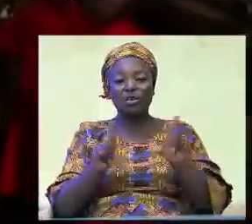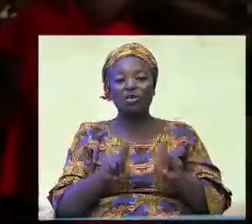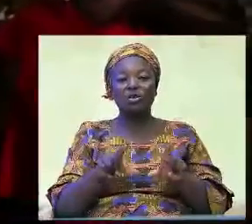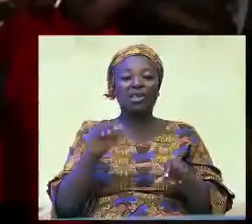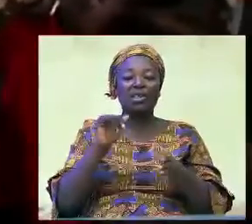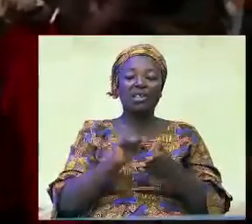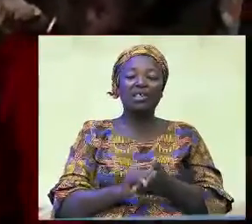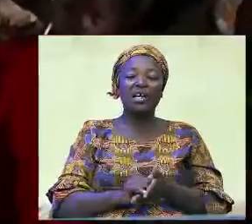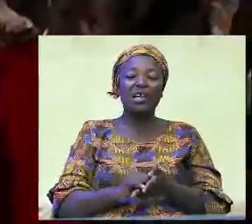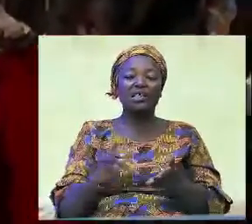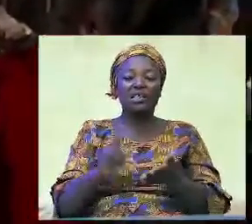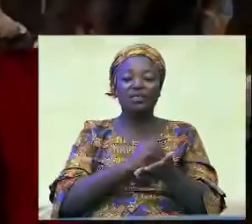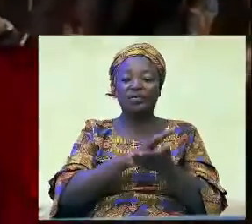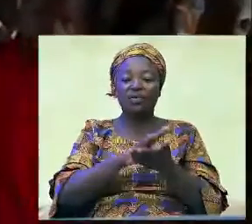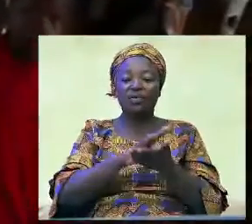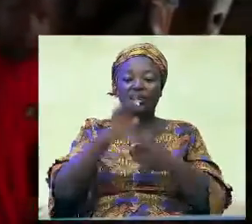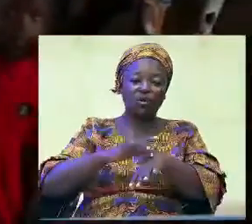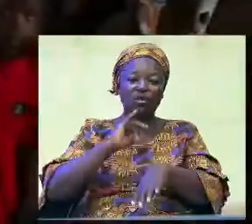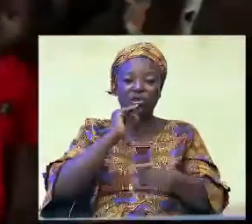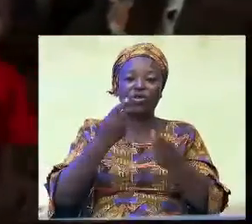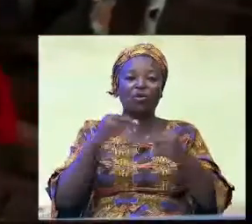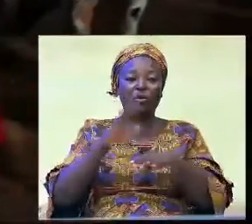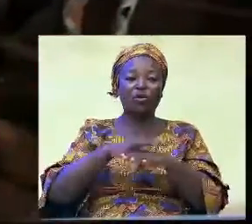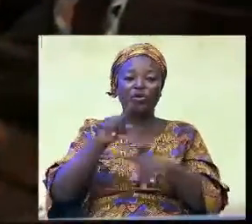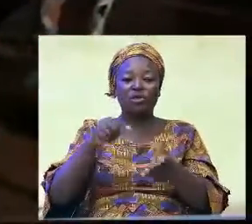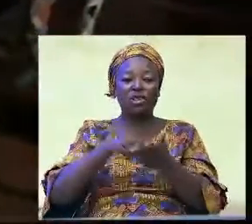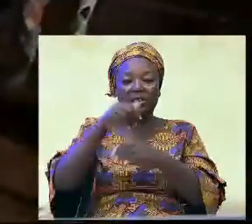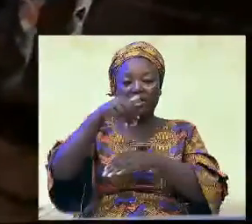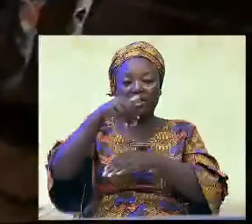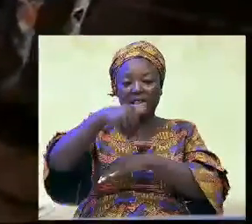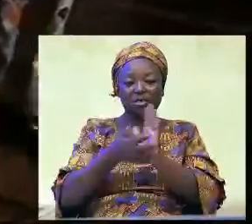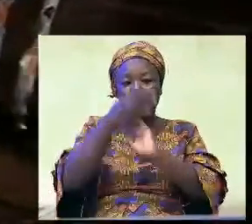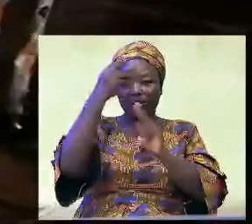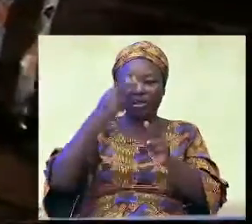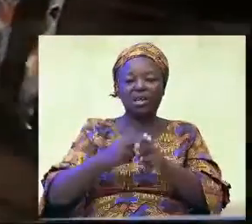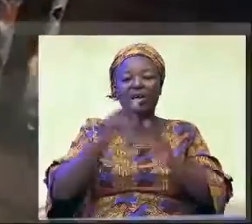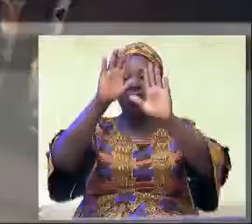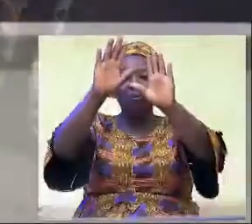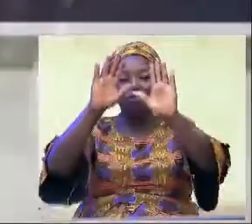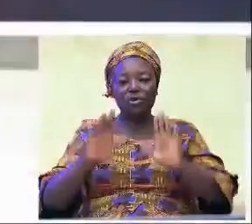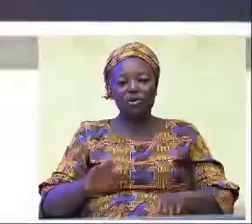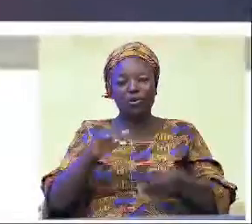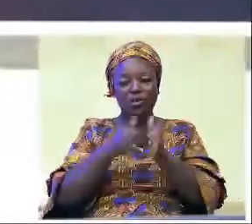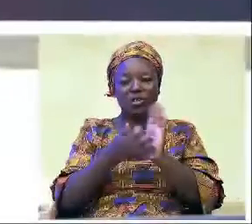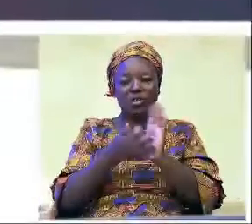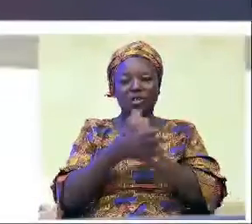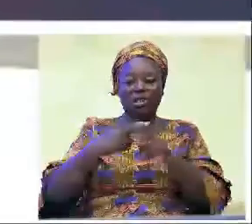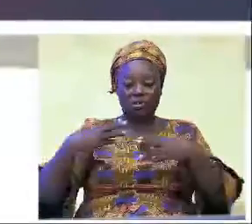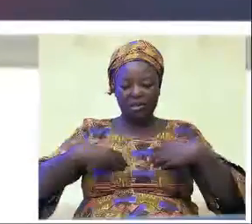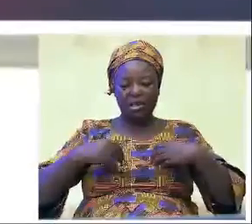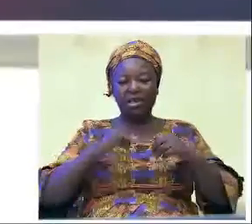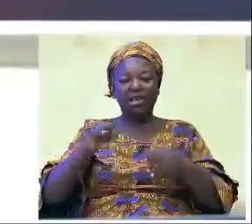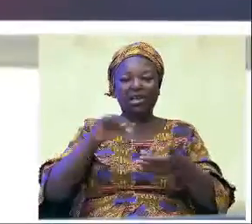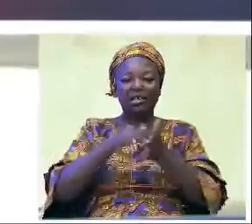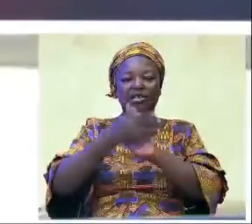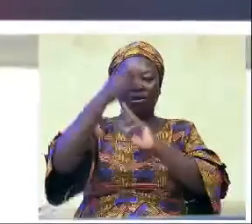Anywhere you are, in any location, that divine touch is coming upon you tonight. Miracle.